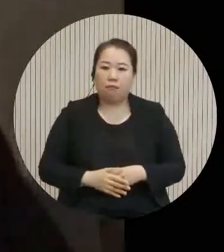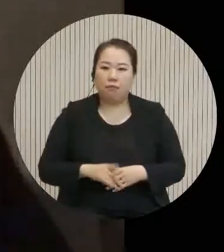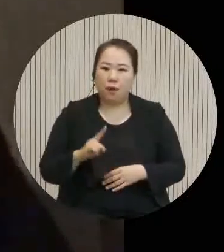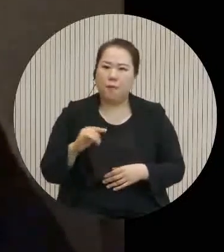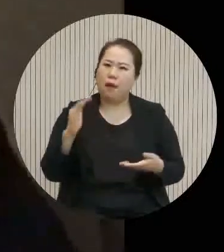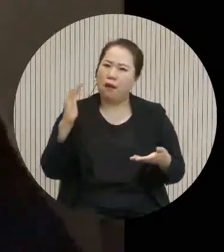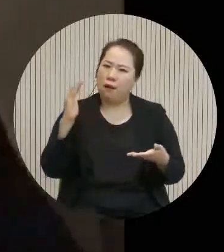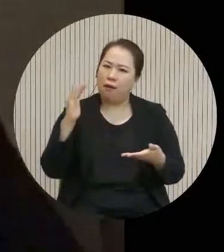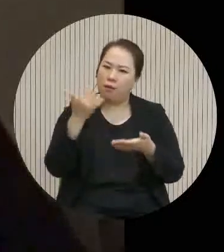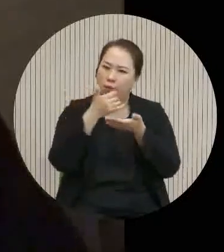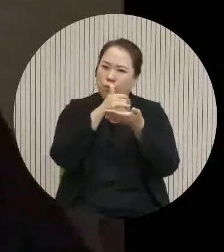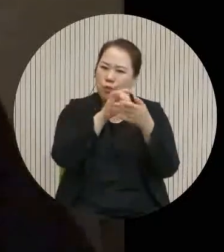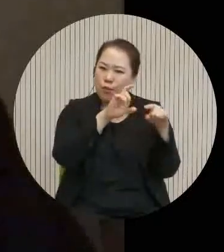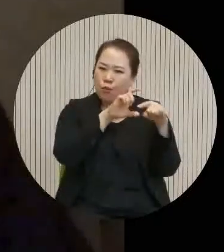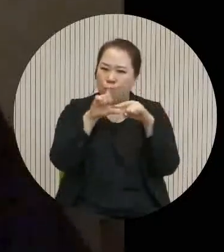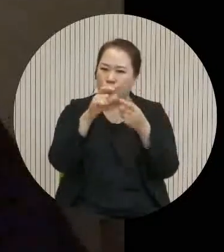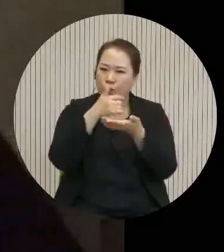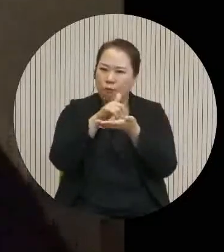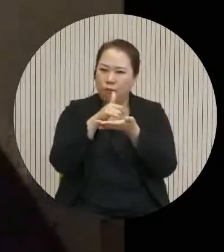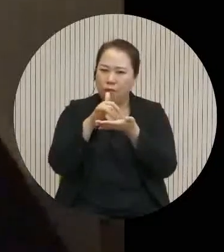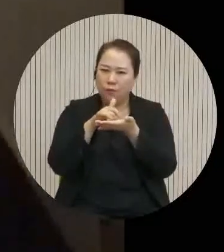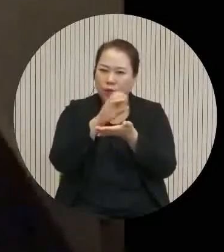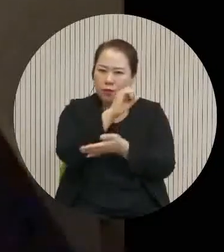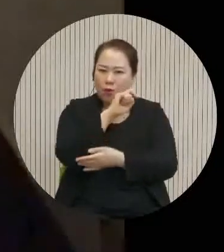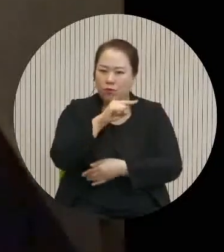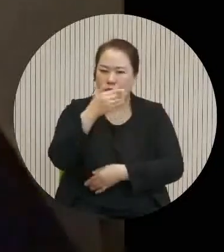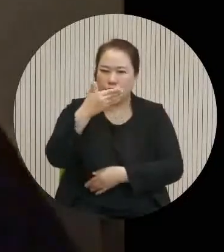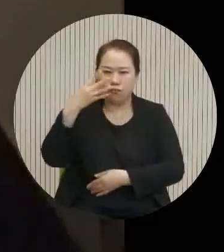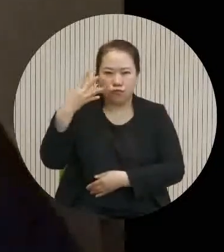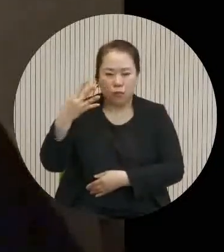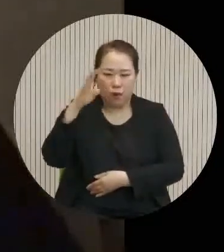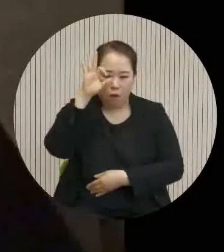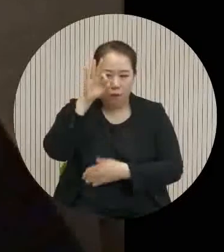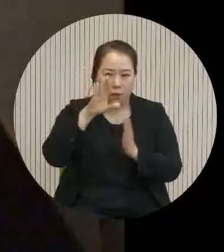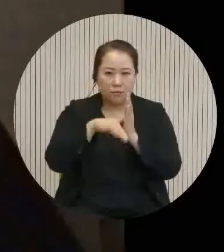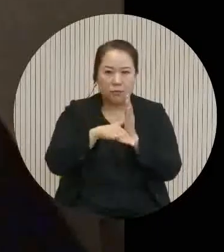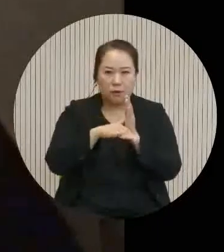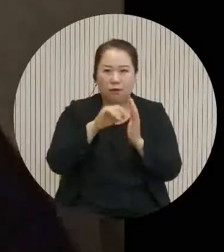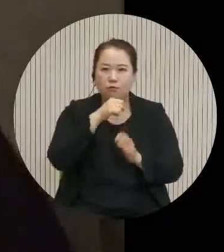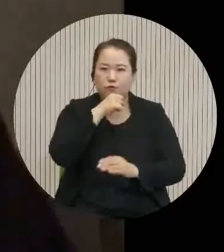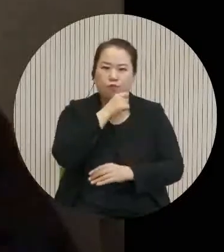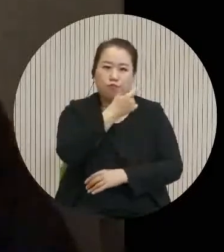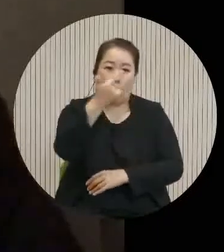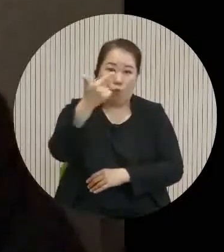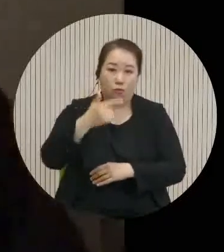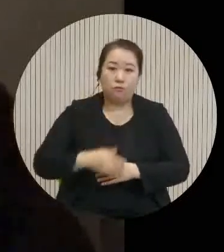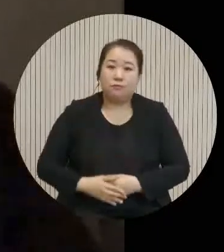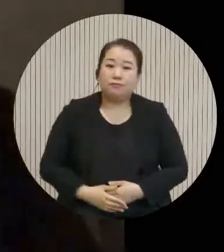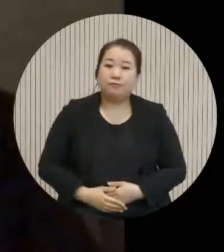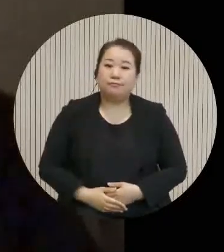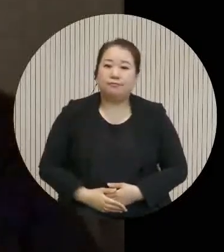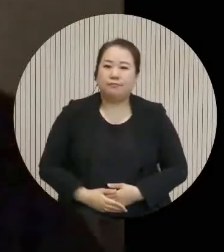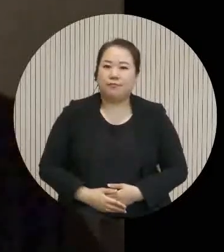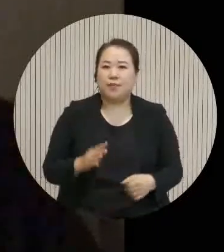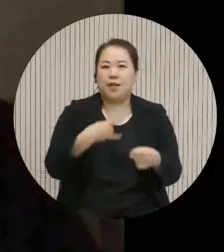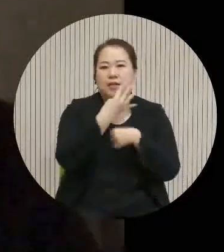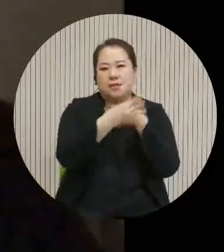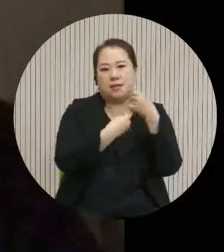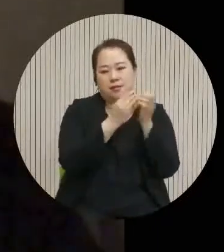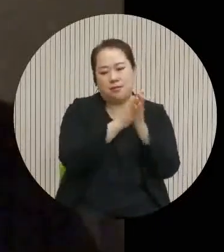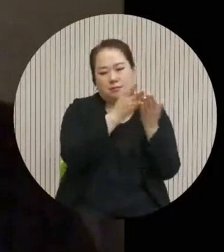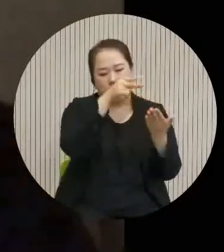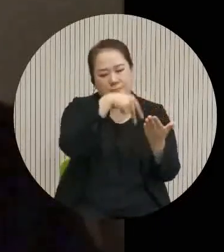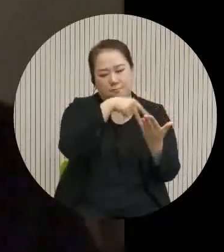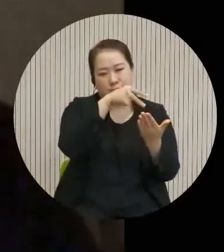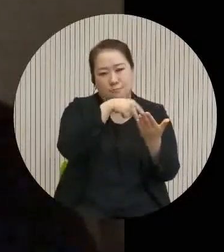super duper high. She also found for every hour they read, they gained about